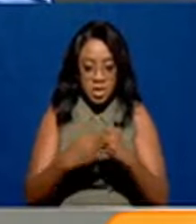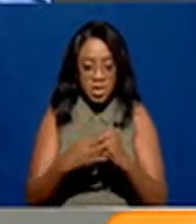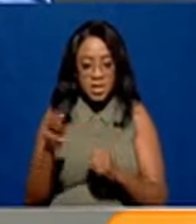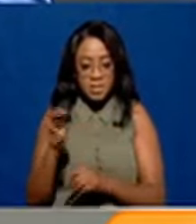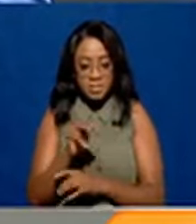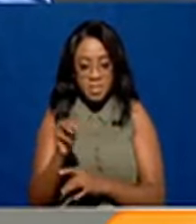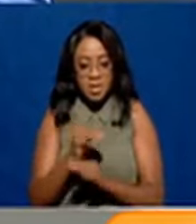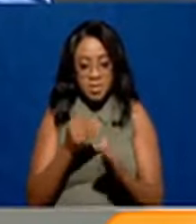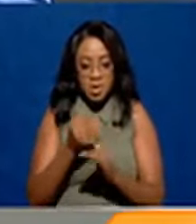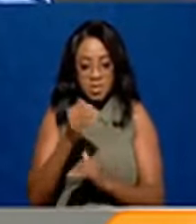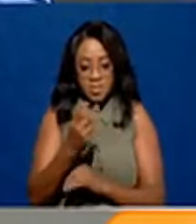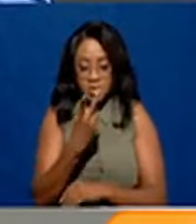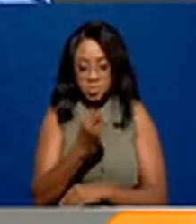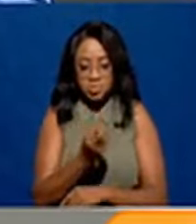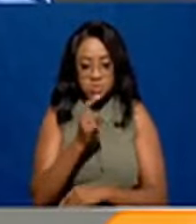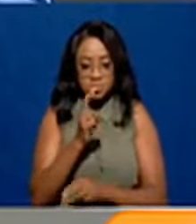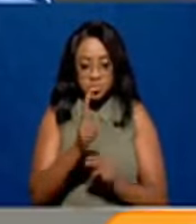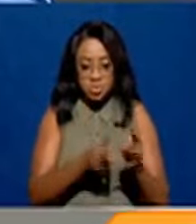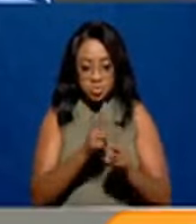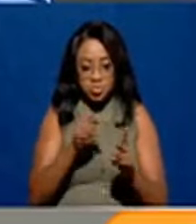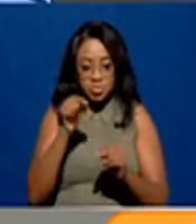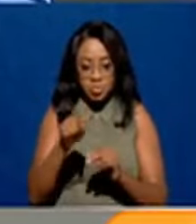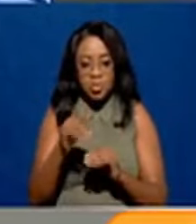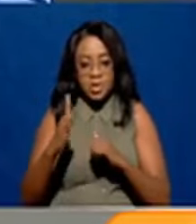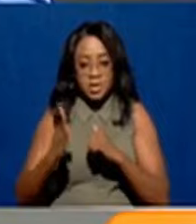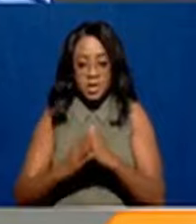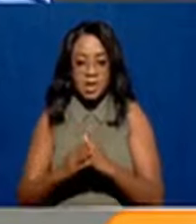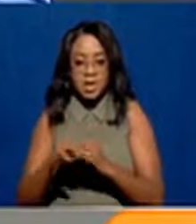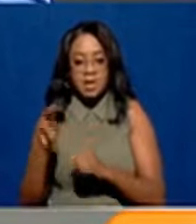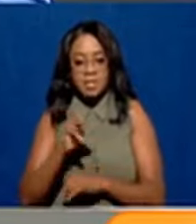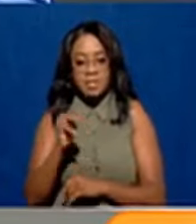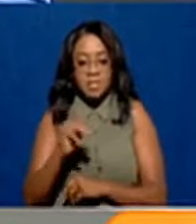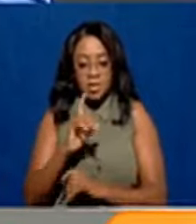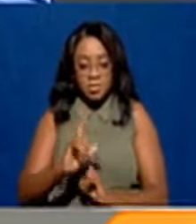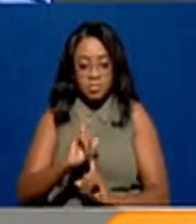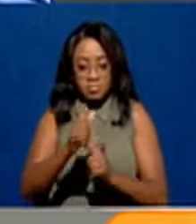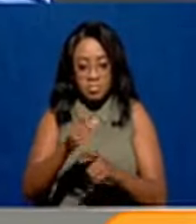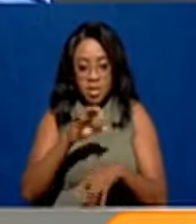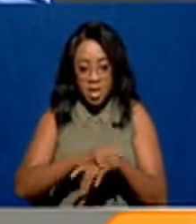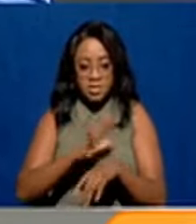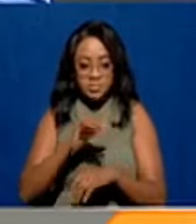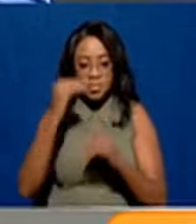out of the 22.9 million shillings awarded by the court.